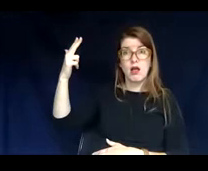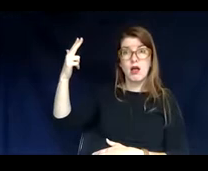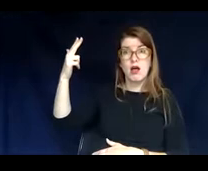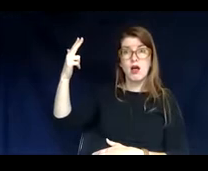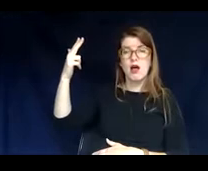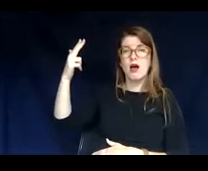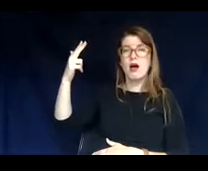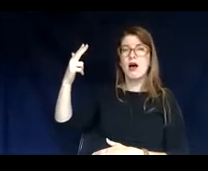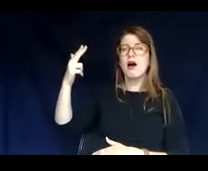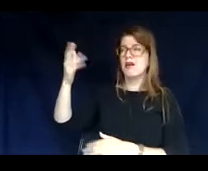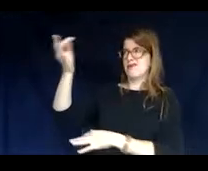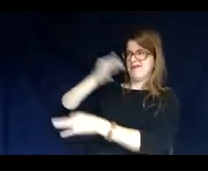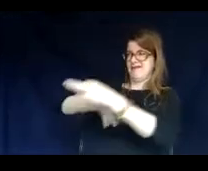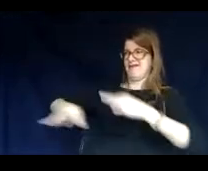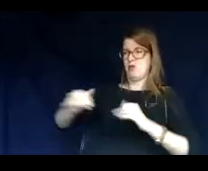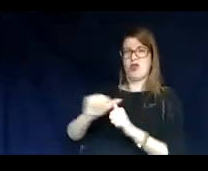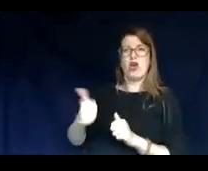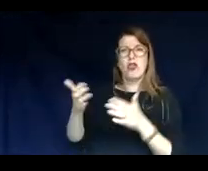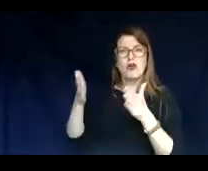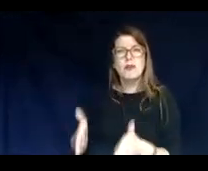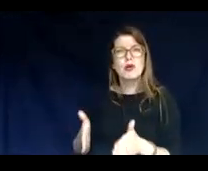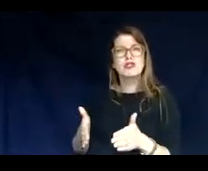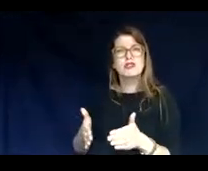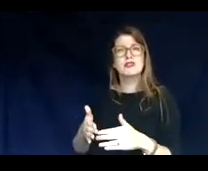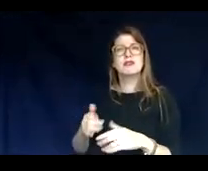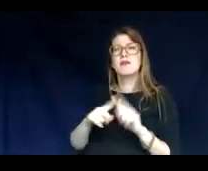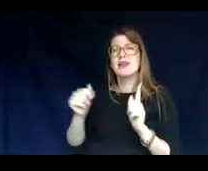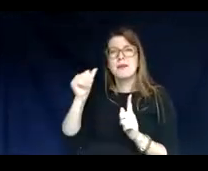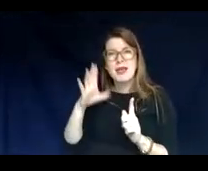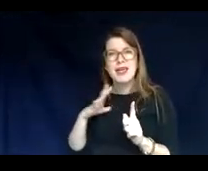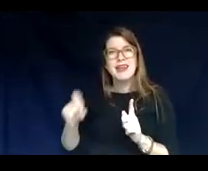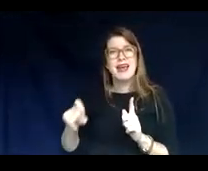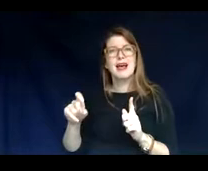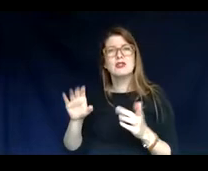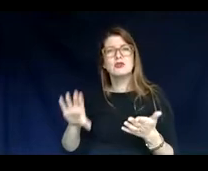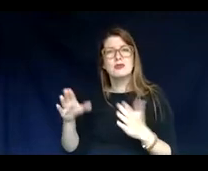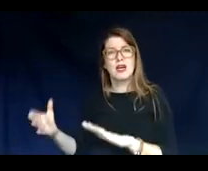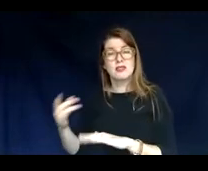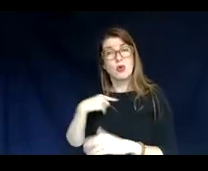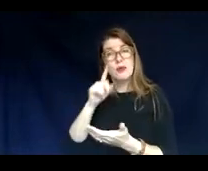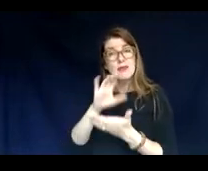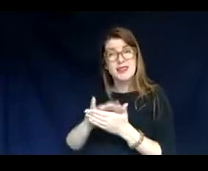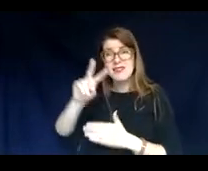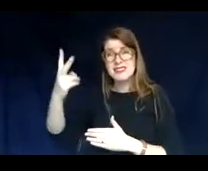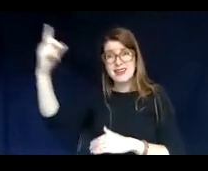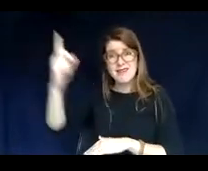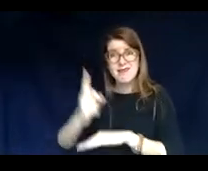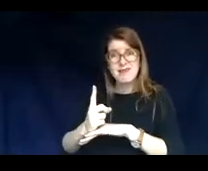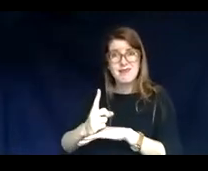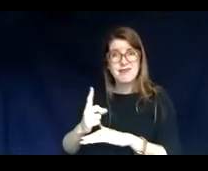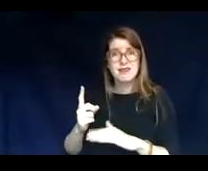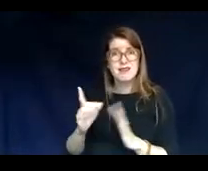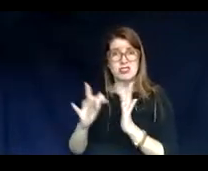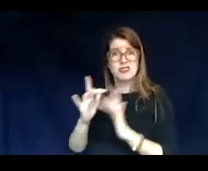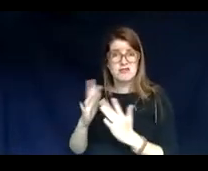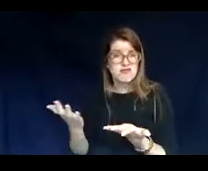place. But because he is a man, he has to come down to face death, so there's a second coming of Jesus as well." So I answered, "Yes, I do," Chuck